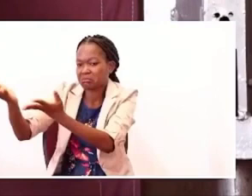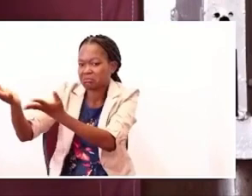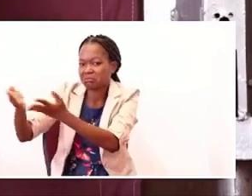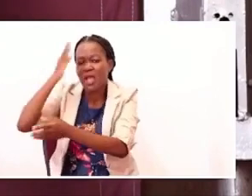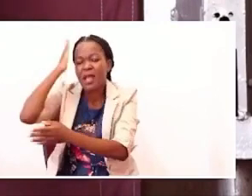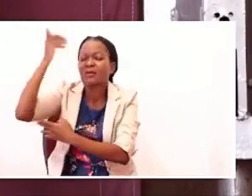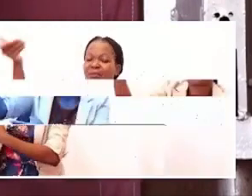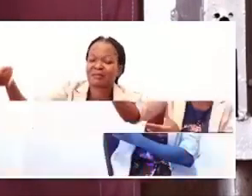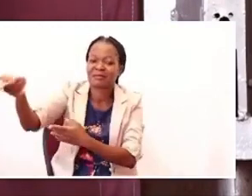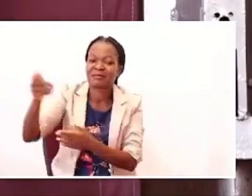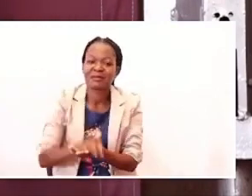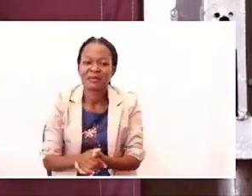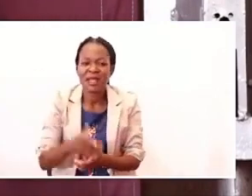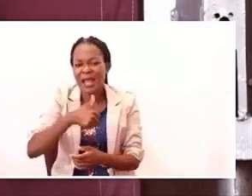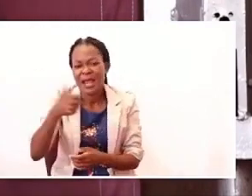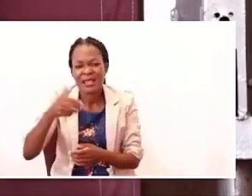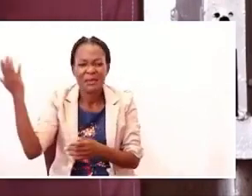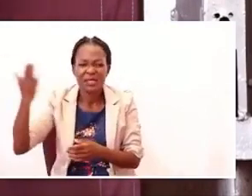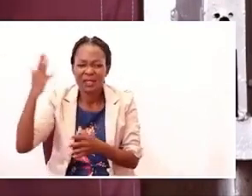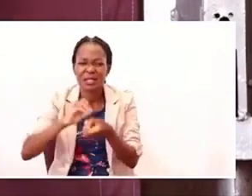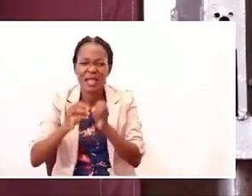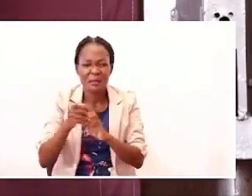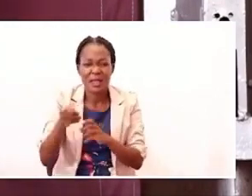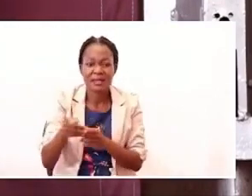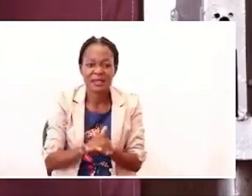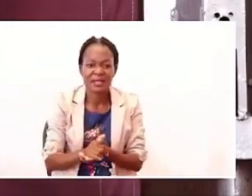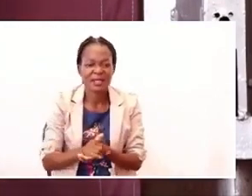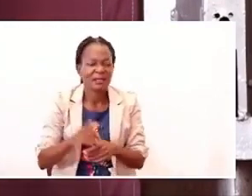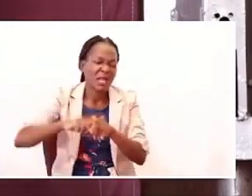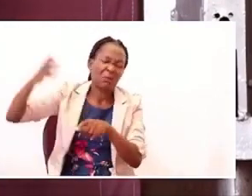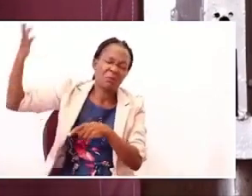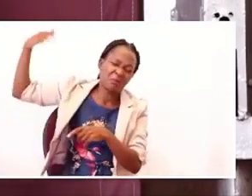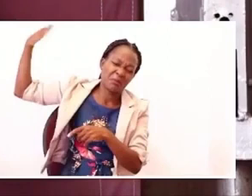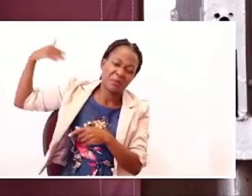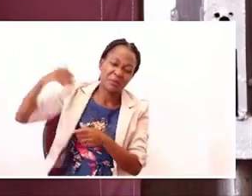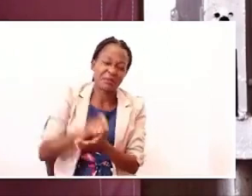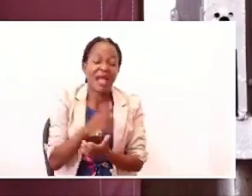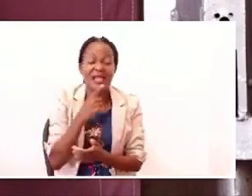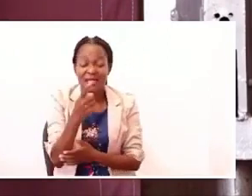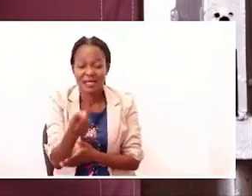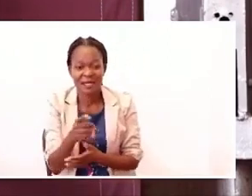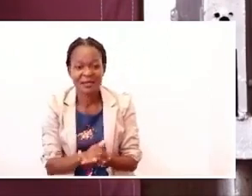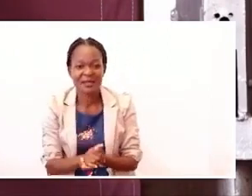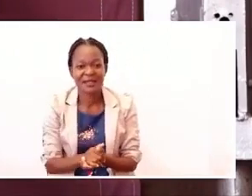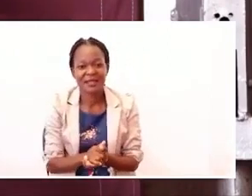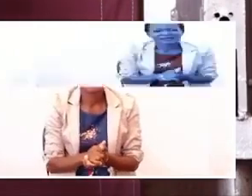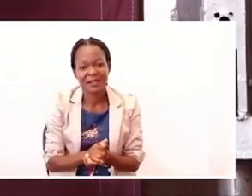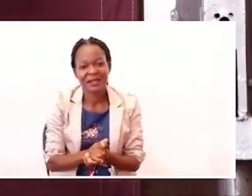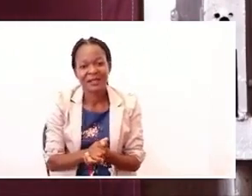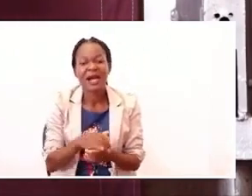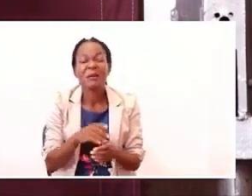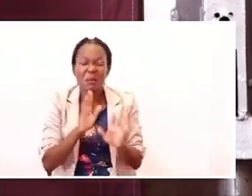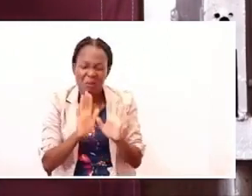foreigners. In another presentation that I made some time back, I actually said that the risk we ran, therefore, at that